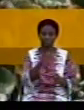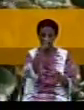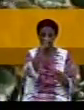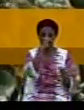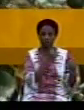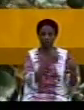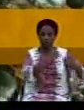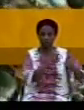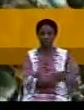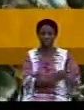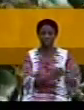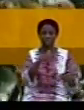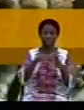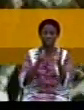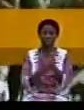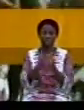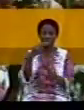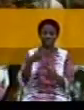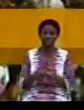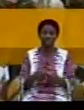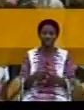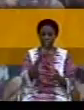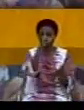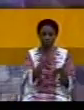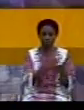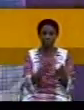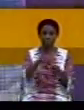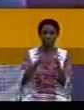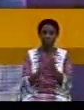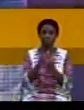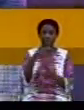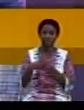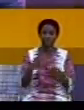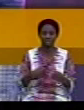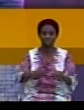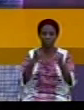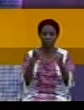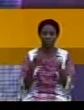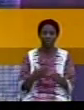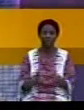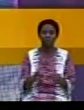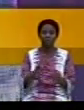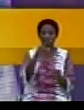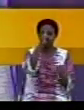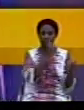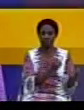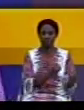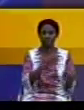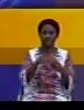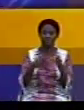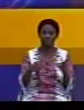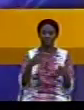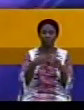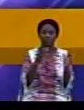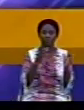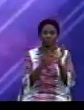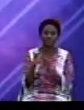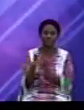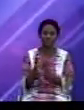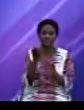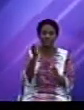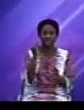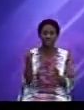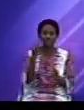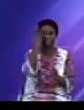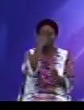the power of faith in the name of Jesus. There's a beautiful story,